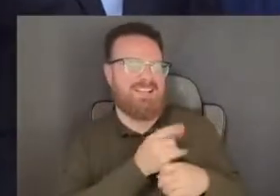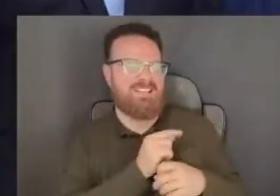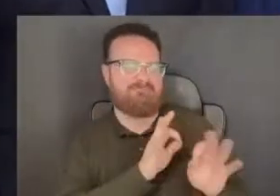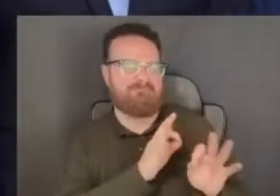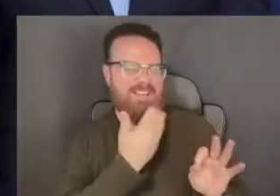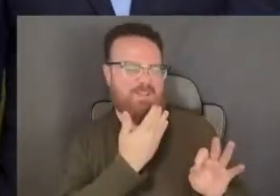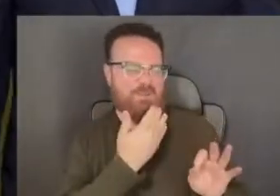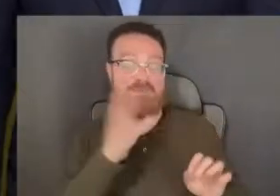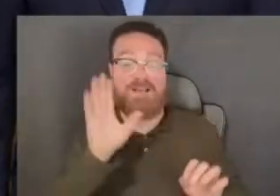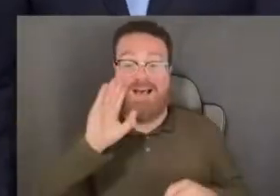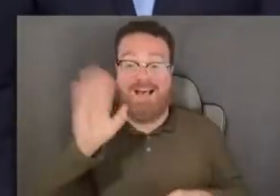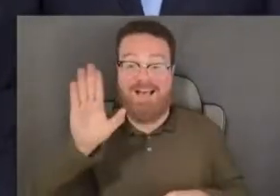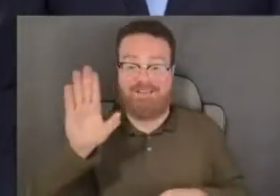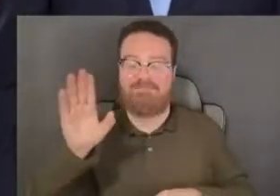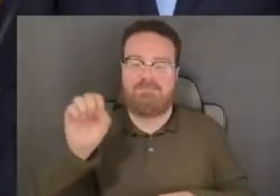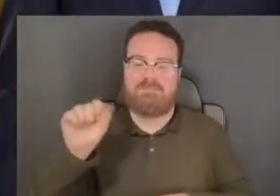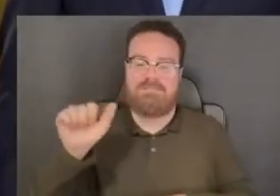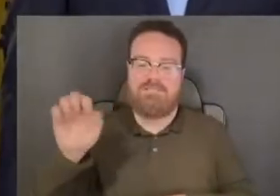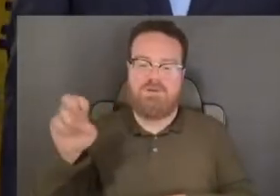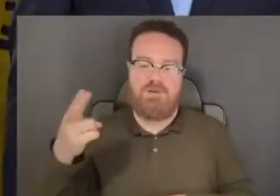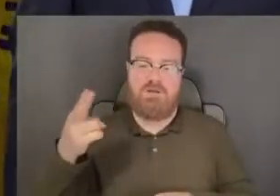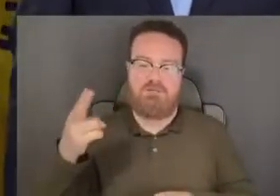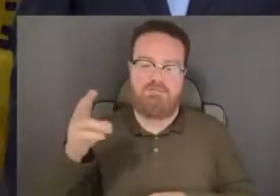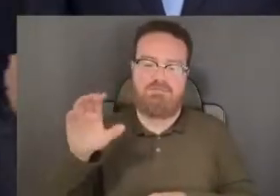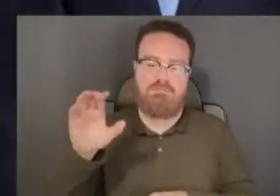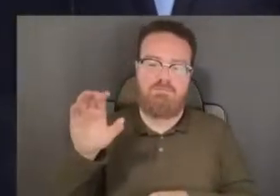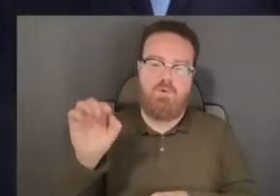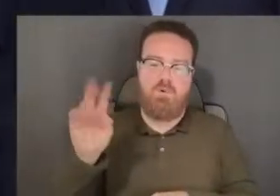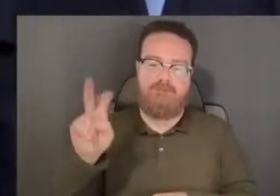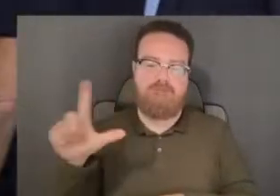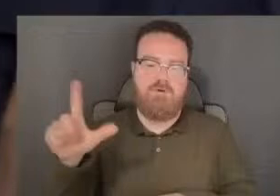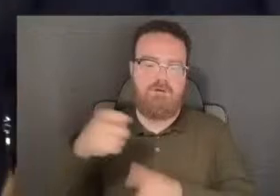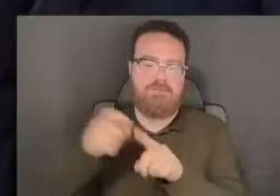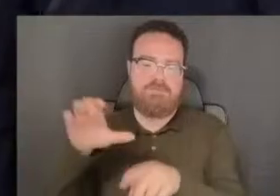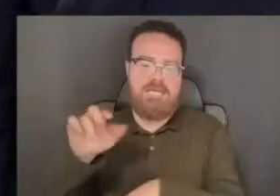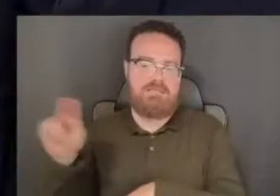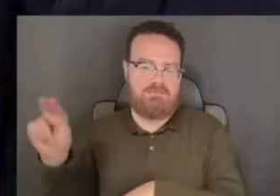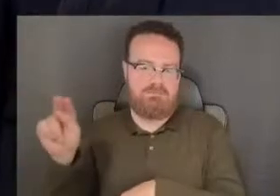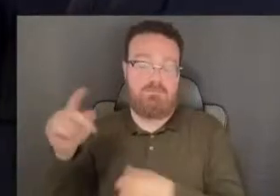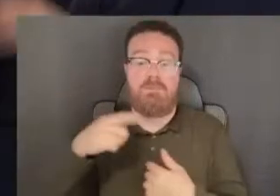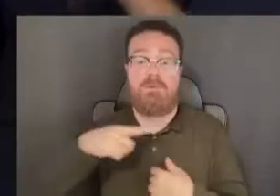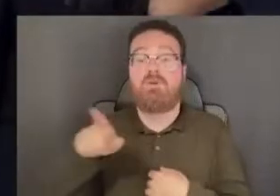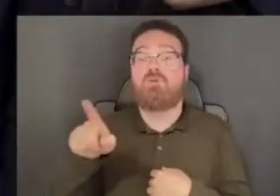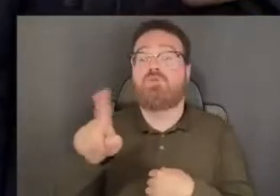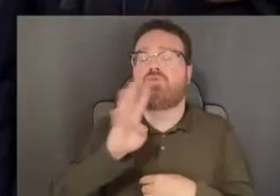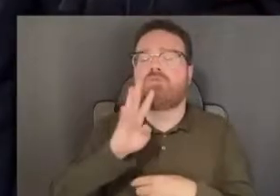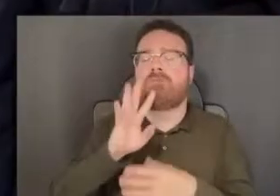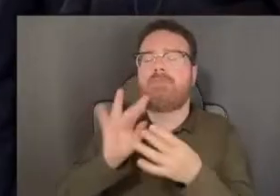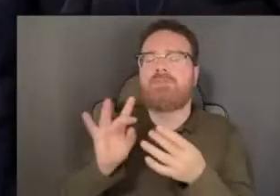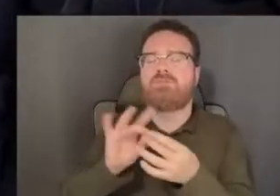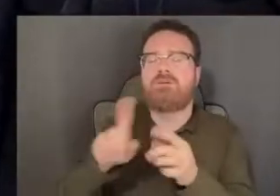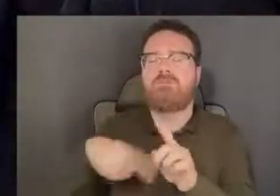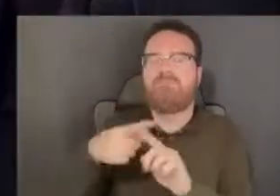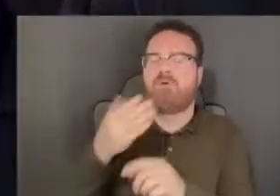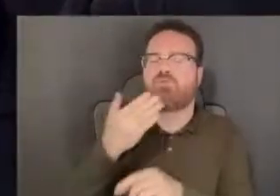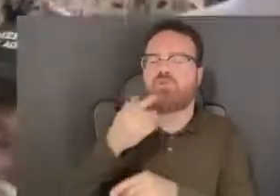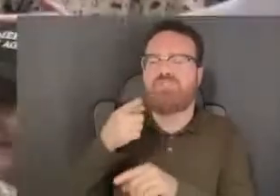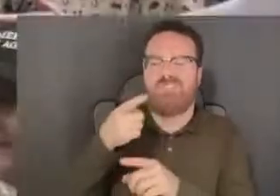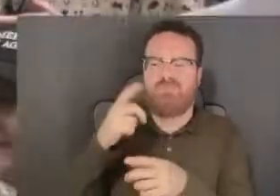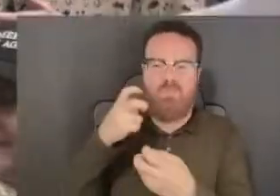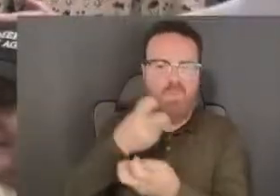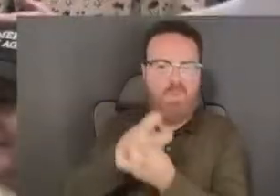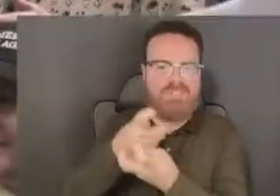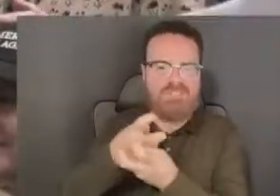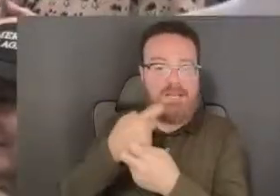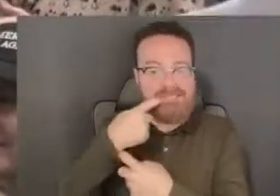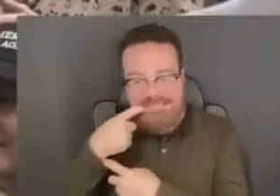Hi, Sarah Overmall from CNN. Secretary Kennedy, you talked about how sugar is poison and how it's addictive. Is that the next step for